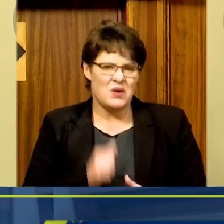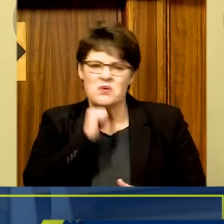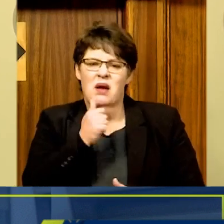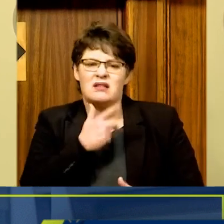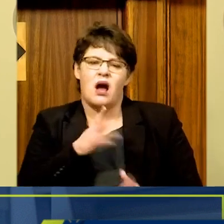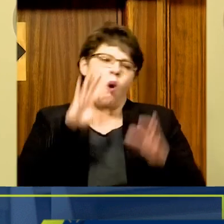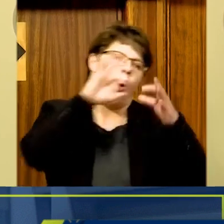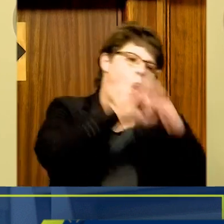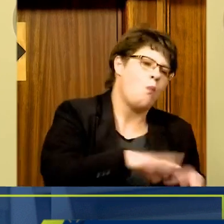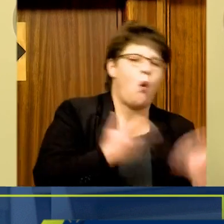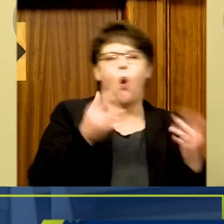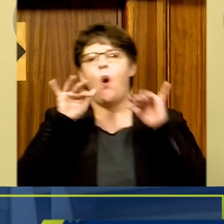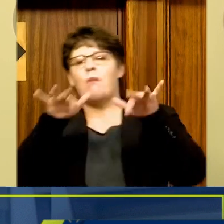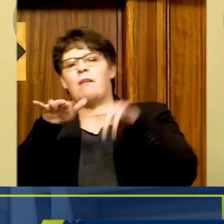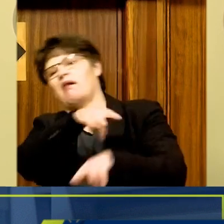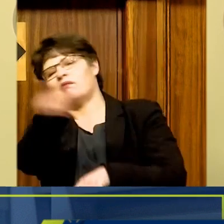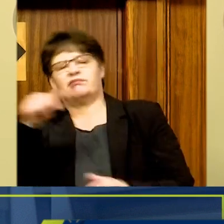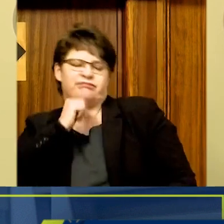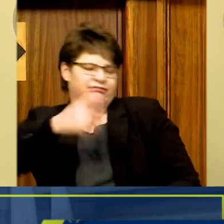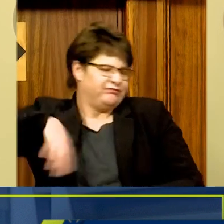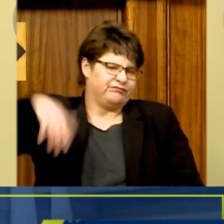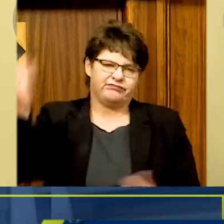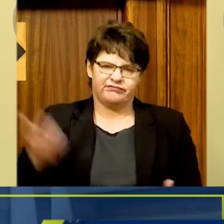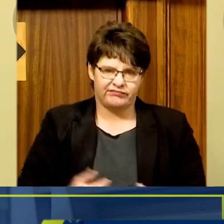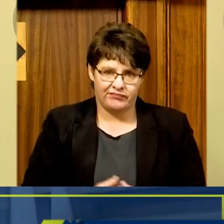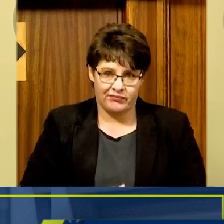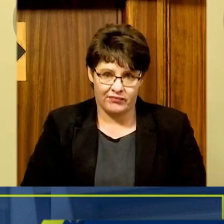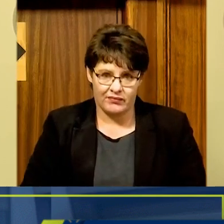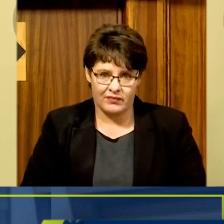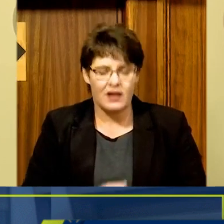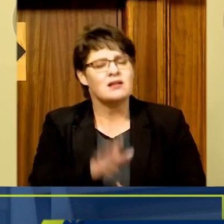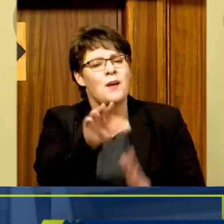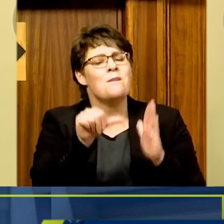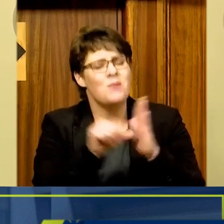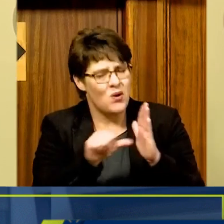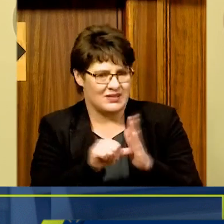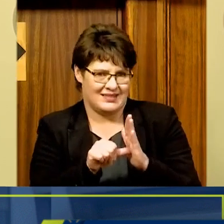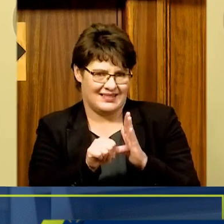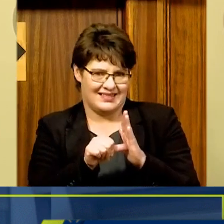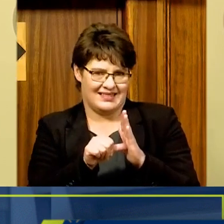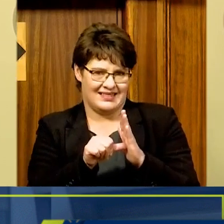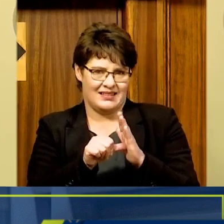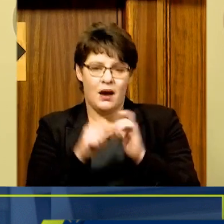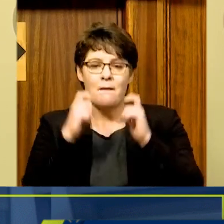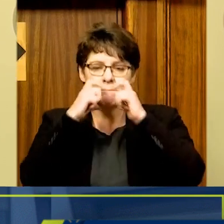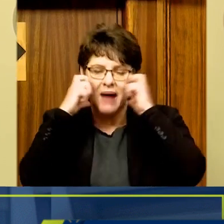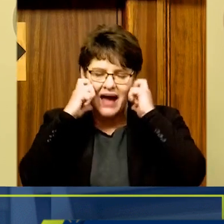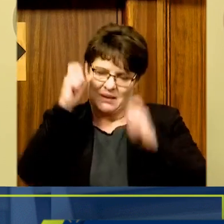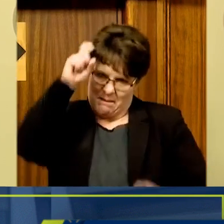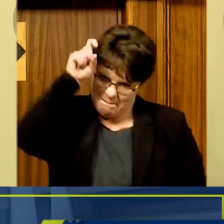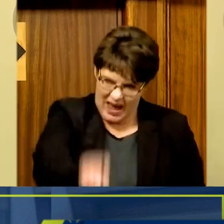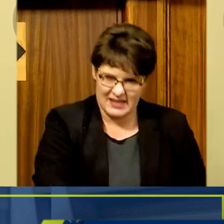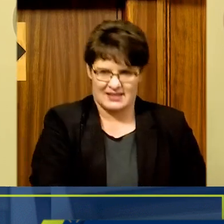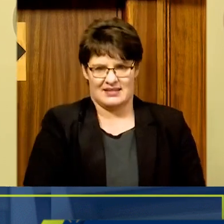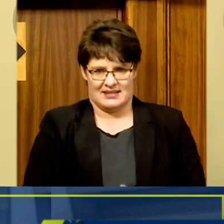public. It is therefore important that we should enforce the wearing of